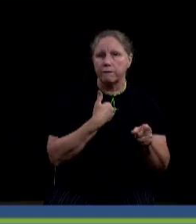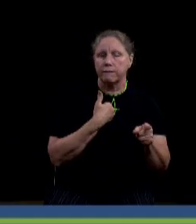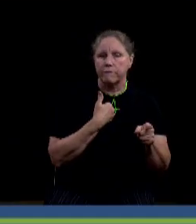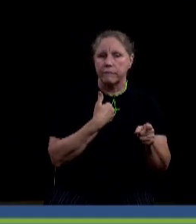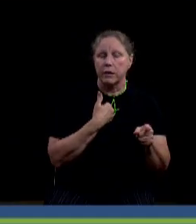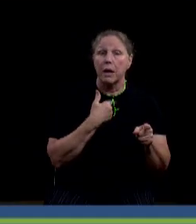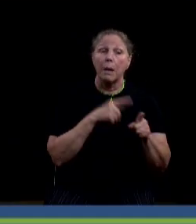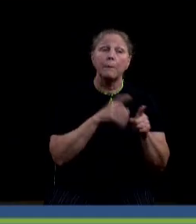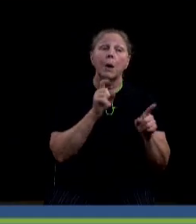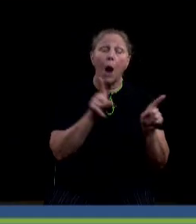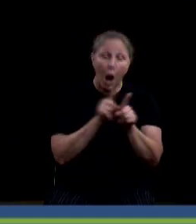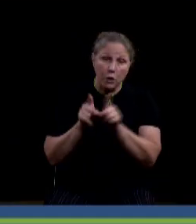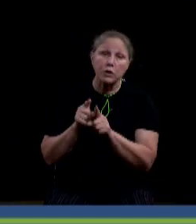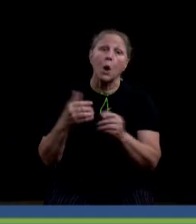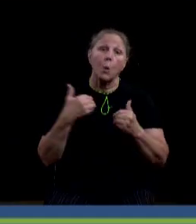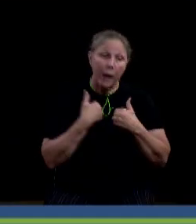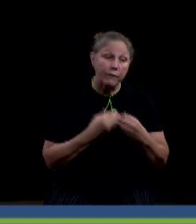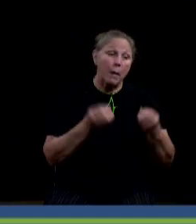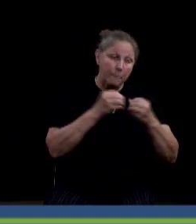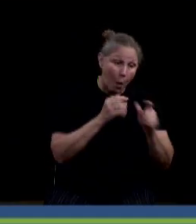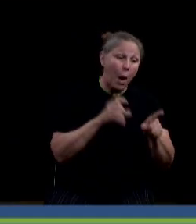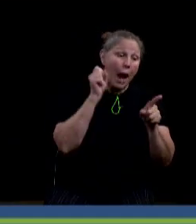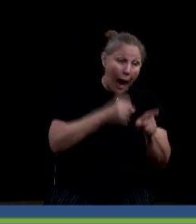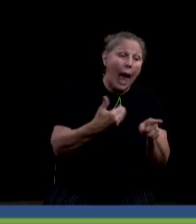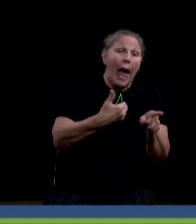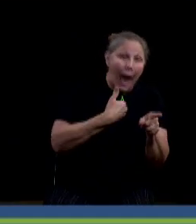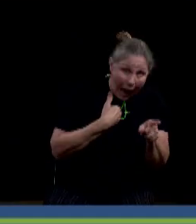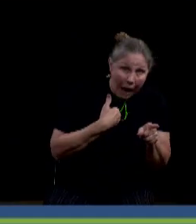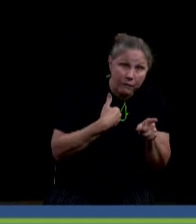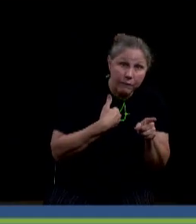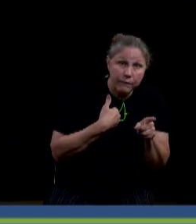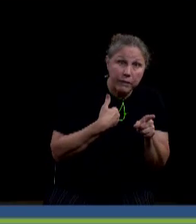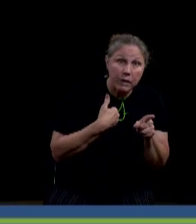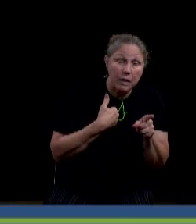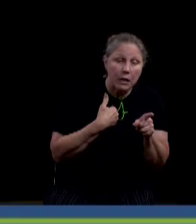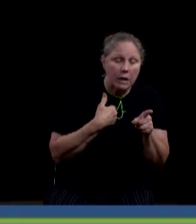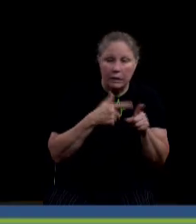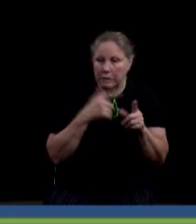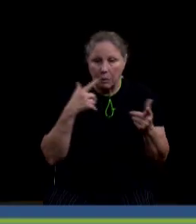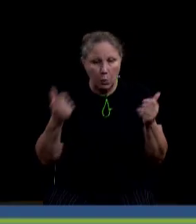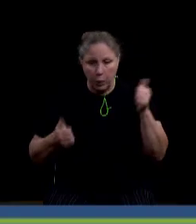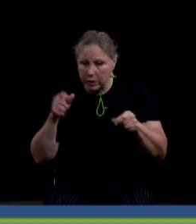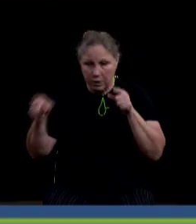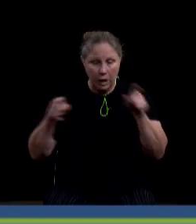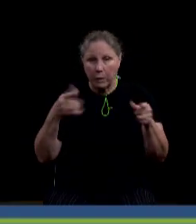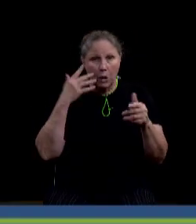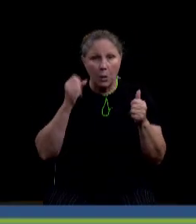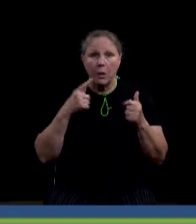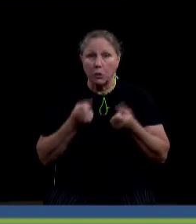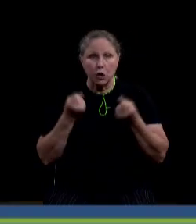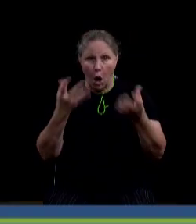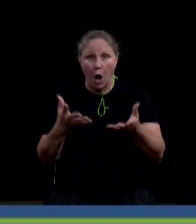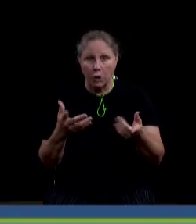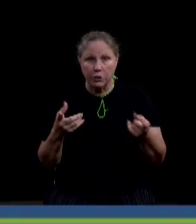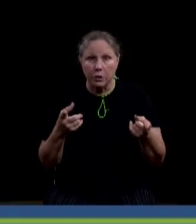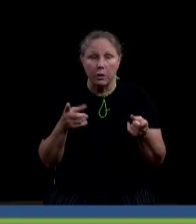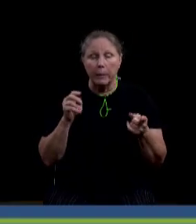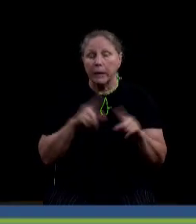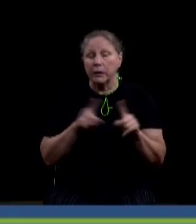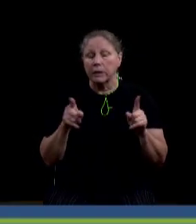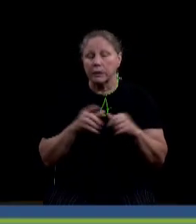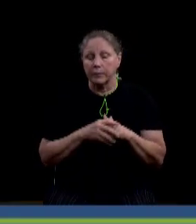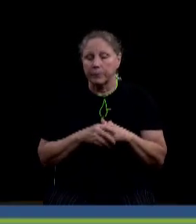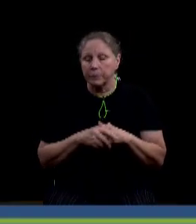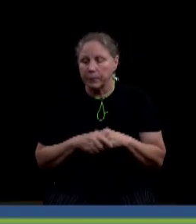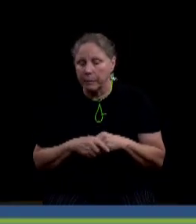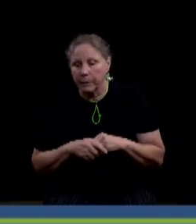by the testing. So it's kind of like which came first, the chicken or the egg. So right, yeah. Are those? I'm not sure. Do those testing